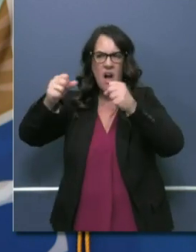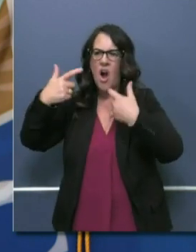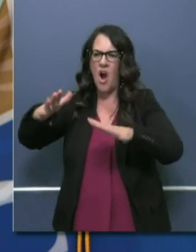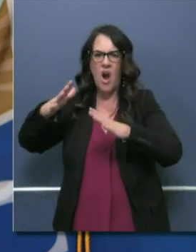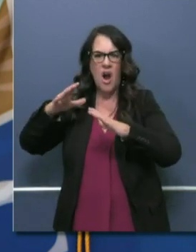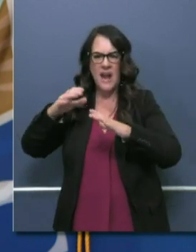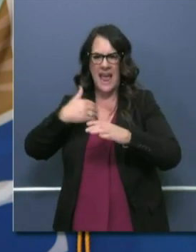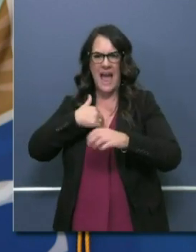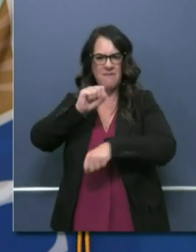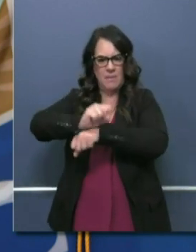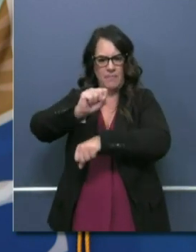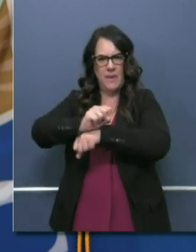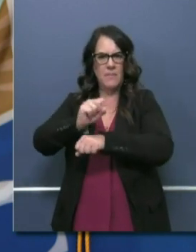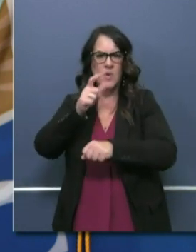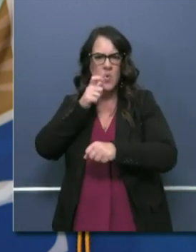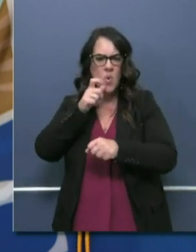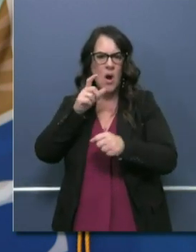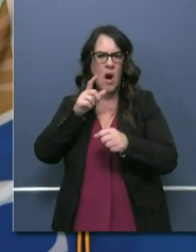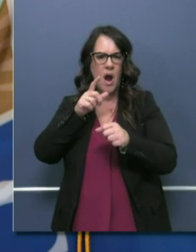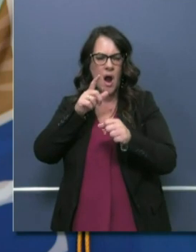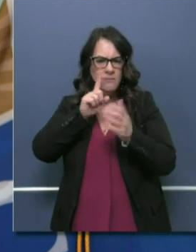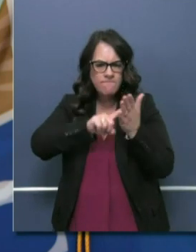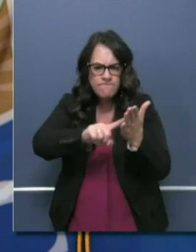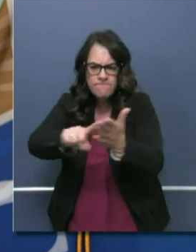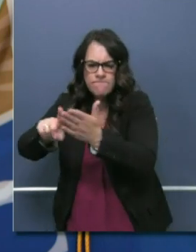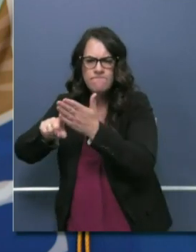detail on where that's happening, which counties